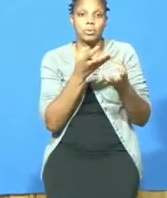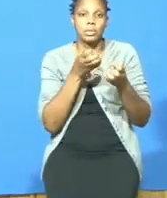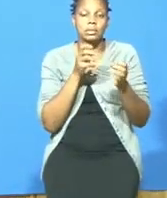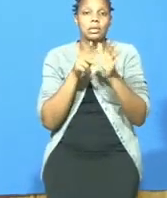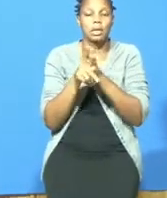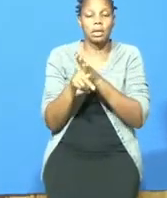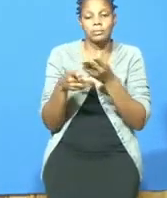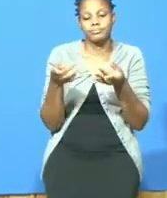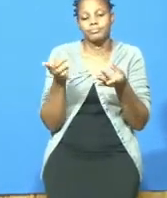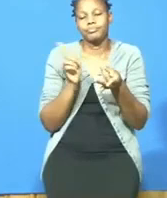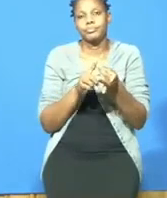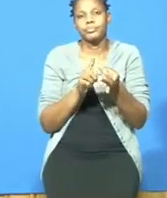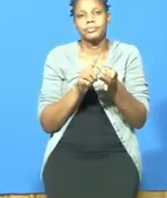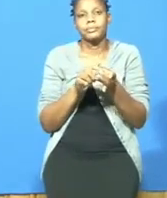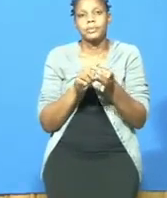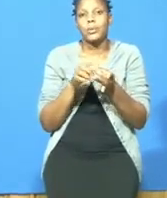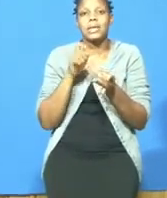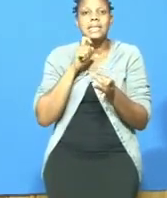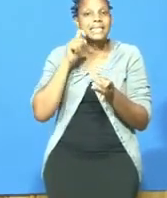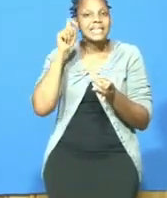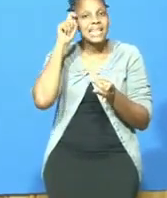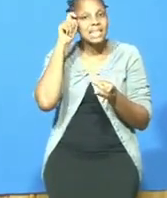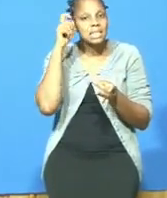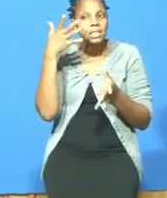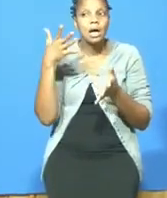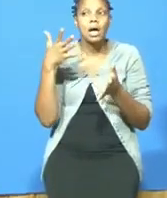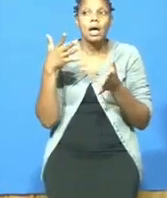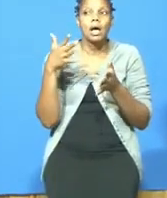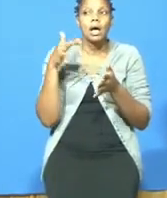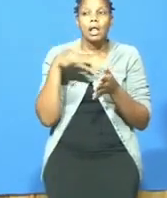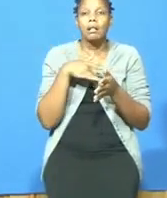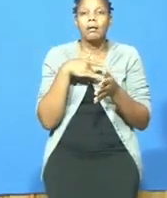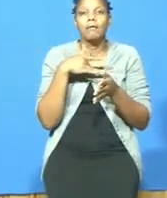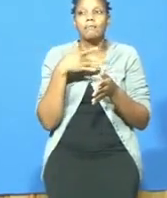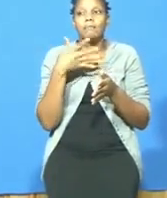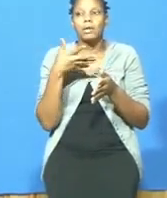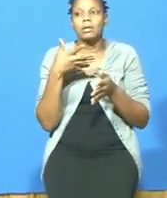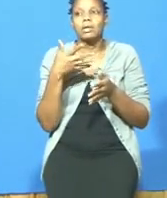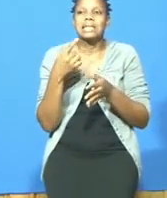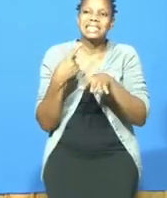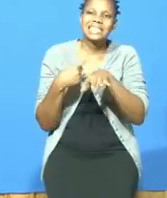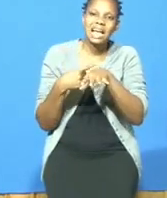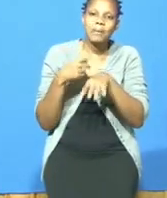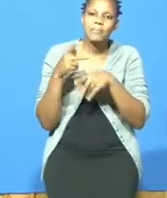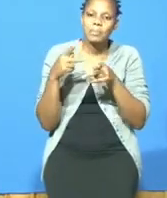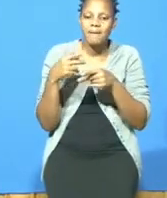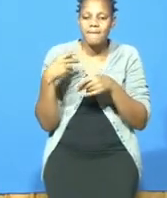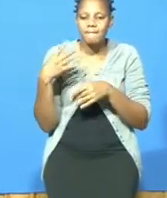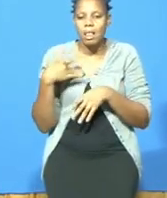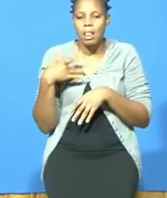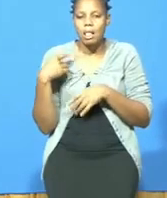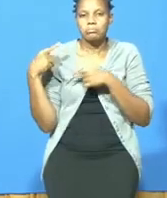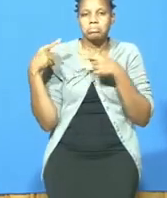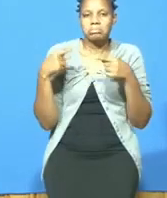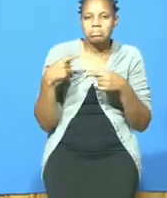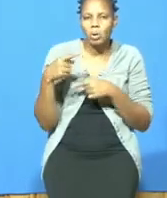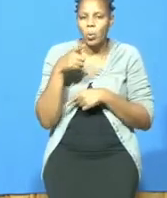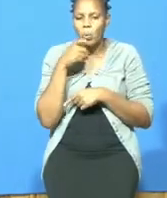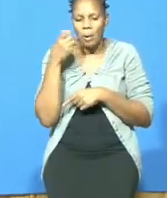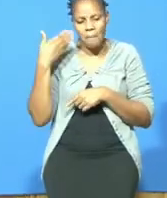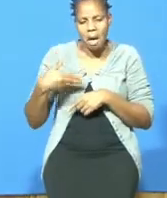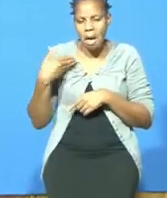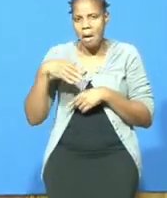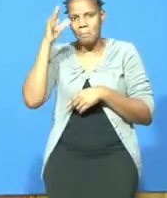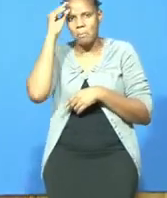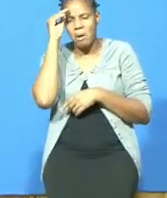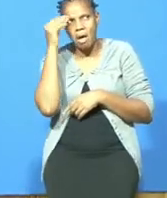Sexual orientation and gender identity struggle. There are times when persons may be struggling with their sexual identity